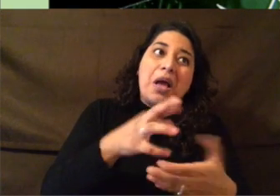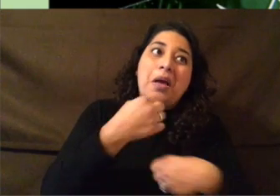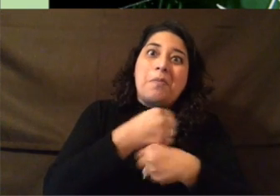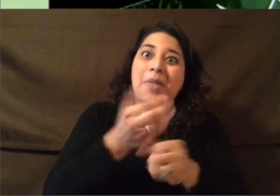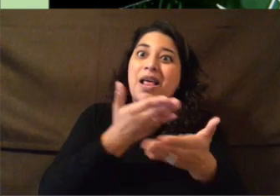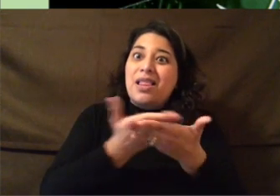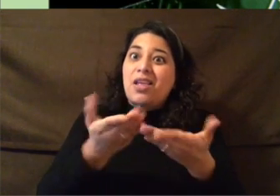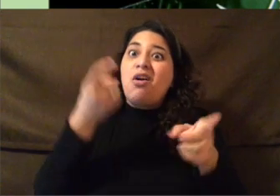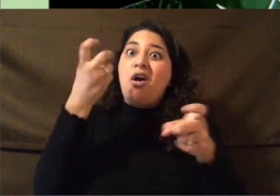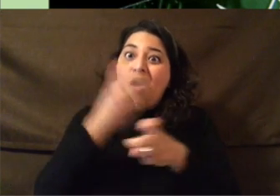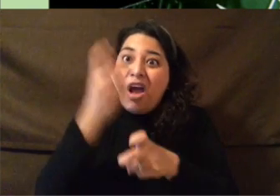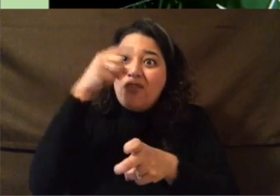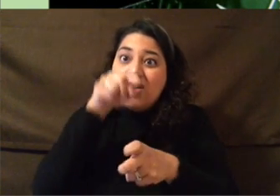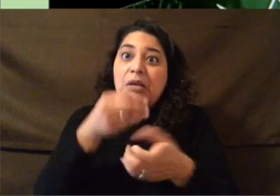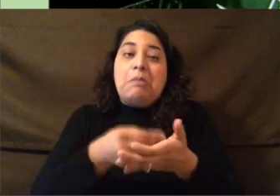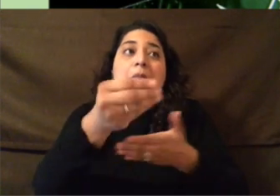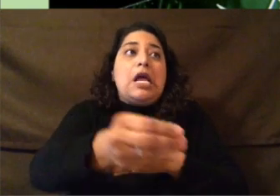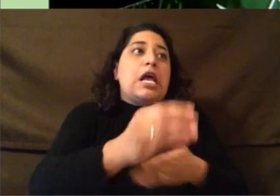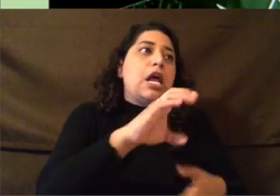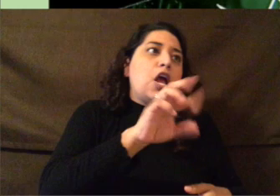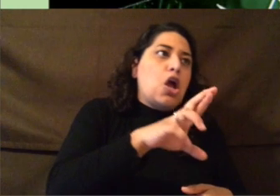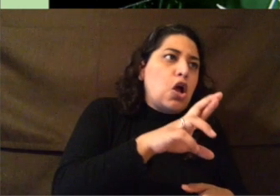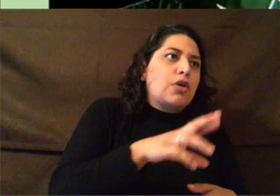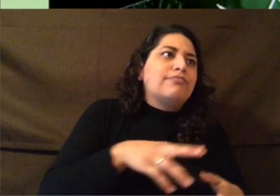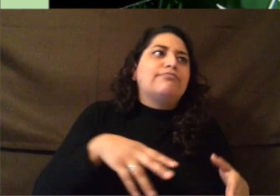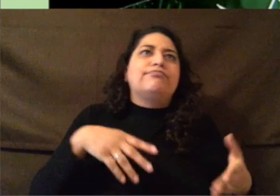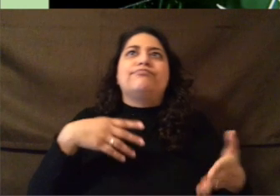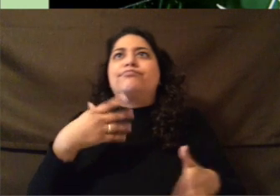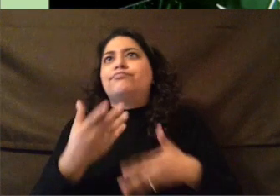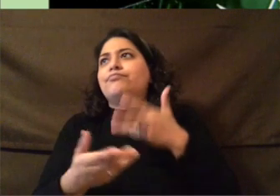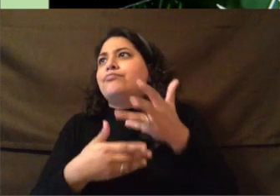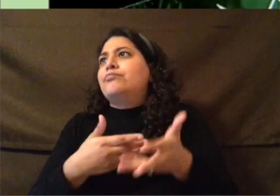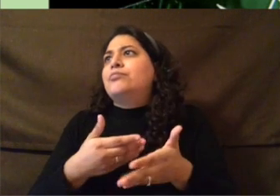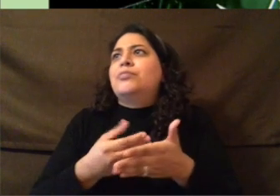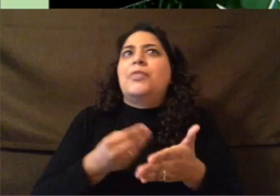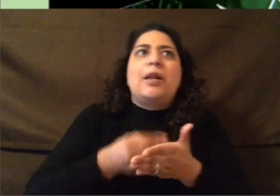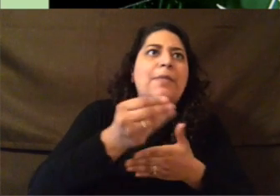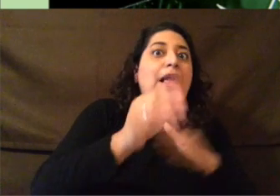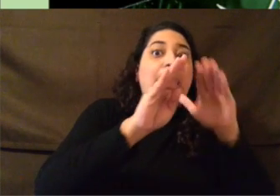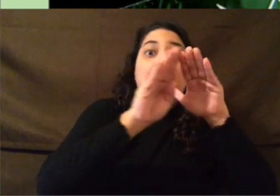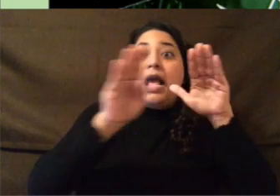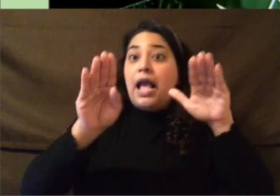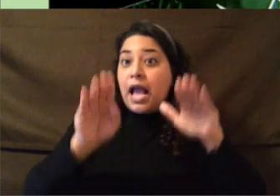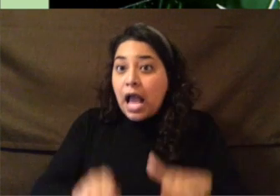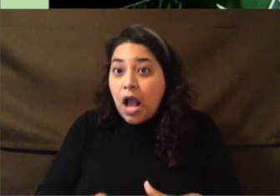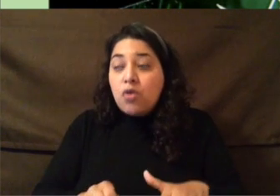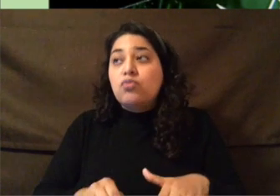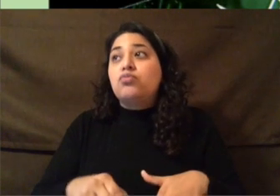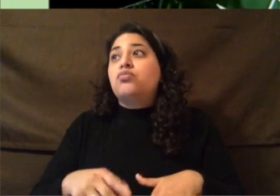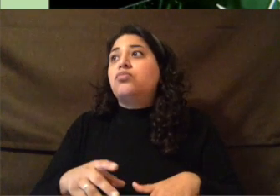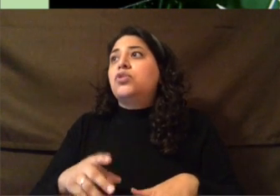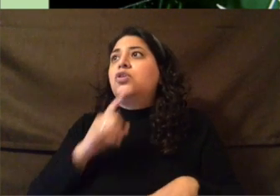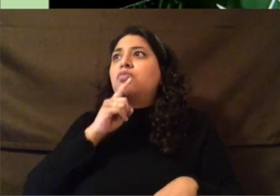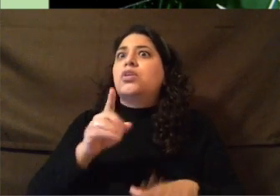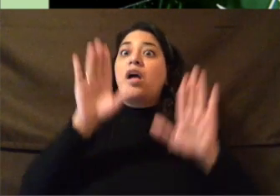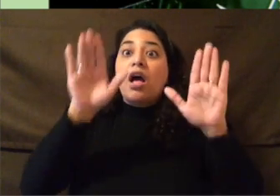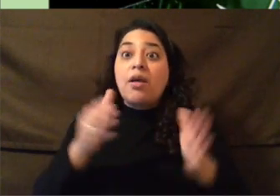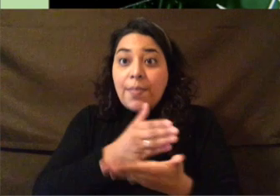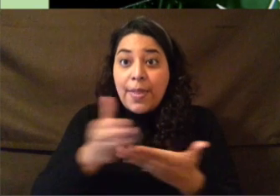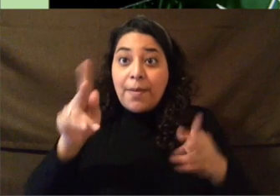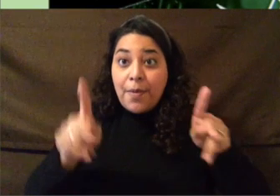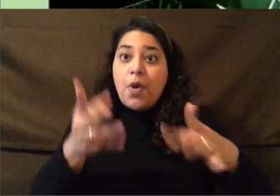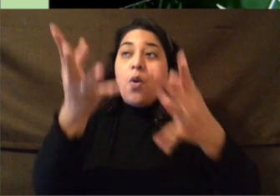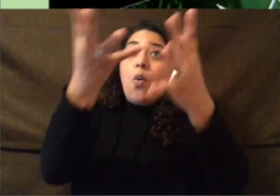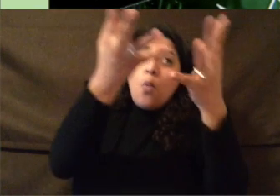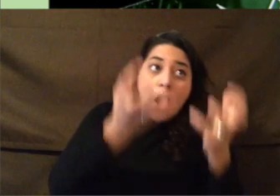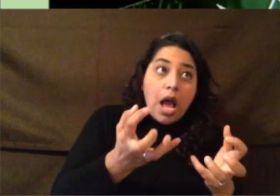you, or it can make things a little bit more difficult to buy a car, to buy a new car, to buy a house, all those